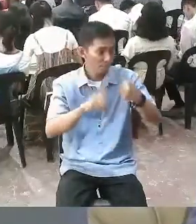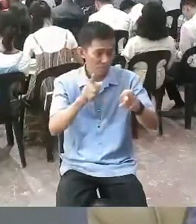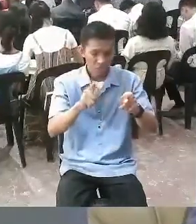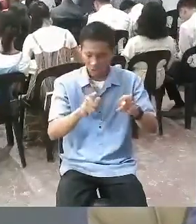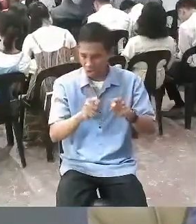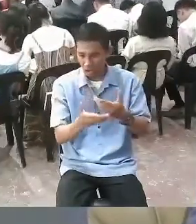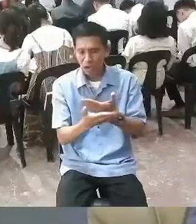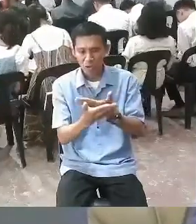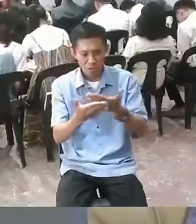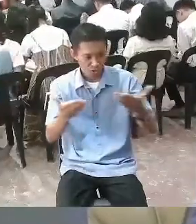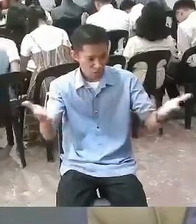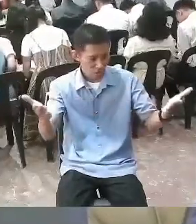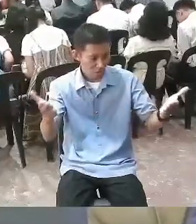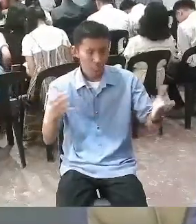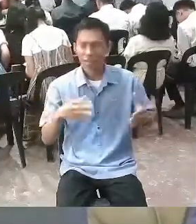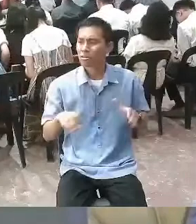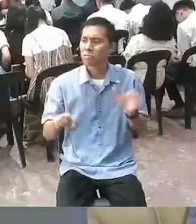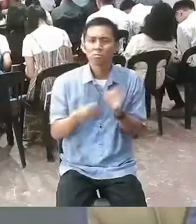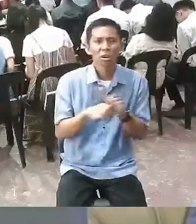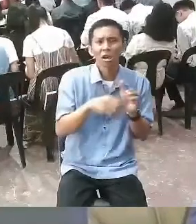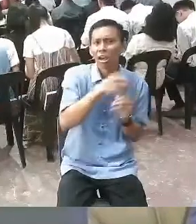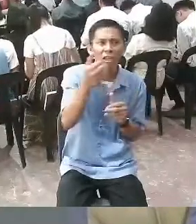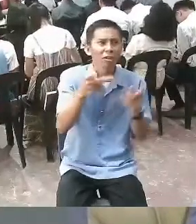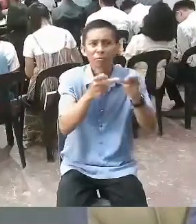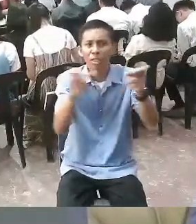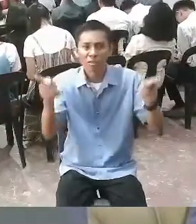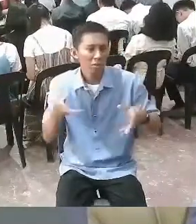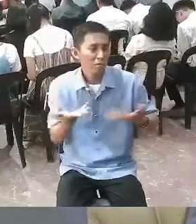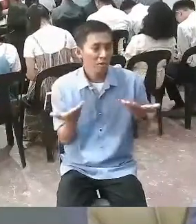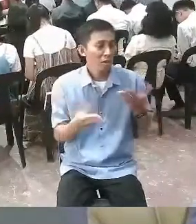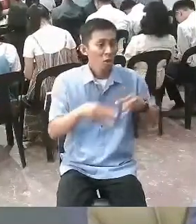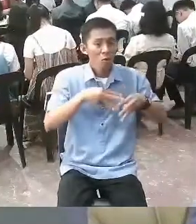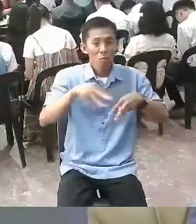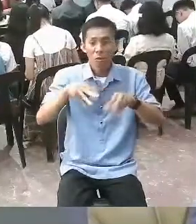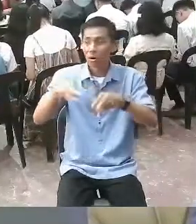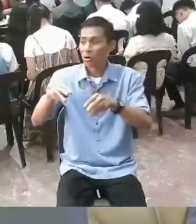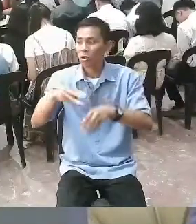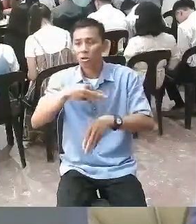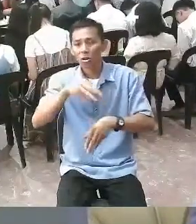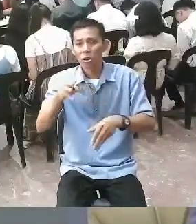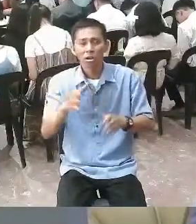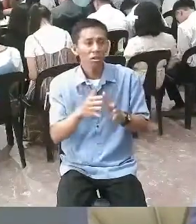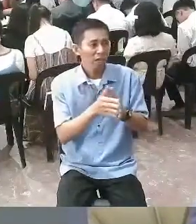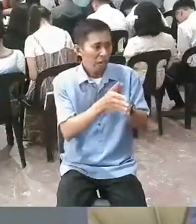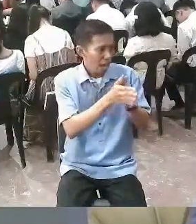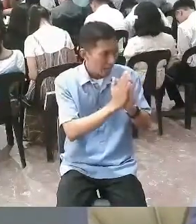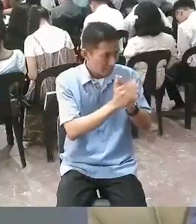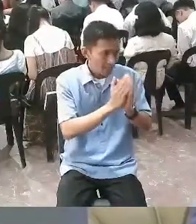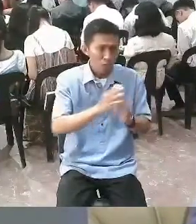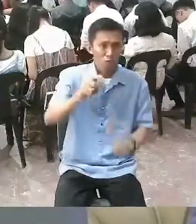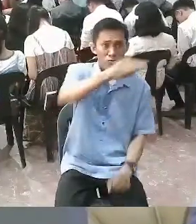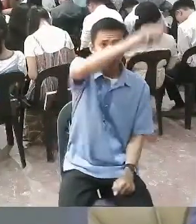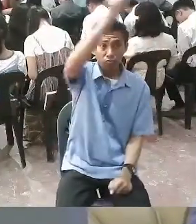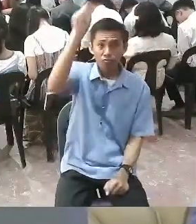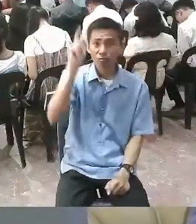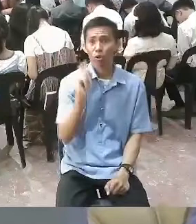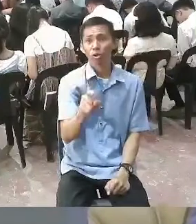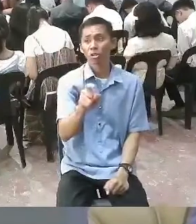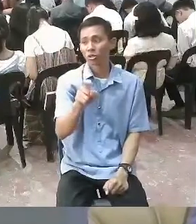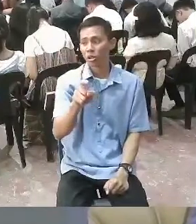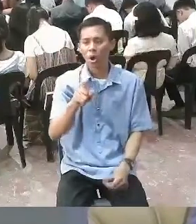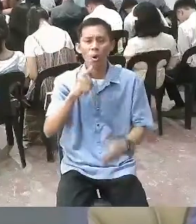meet at the mall or wherever you are, and you ask them this simple question,